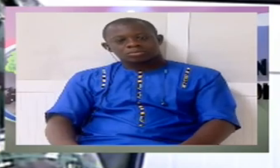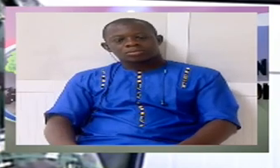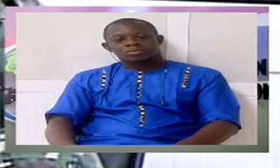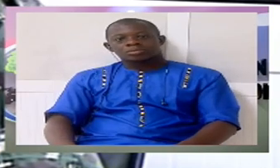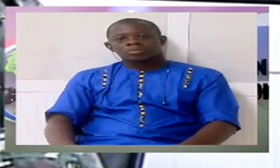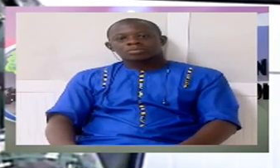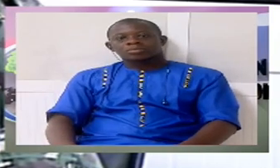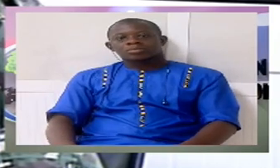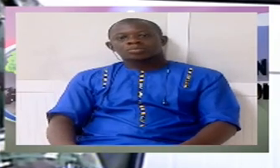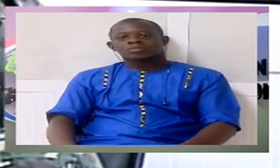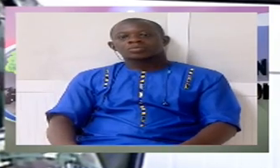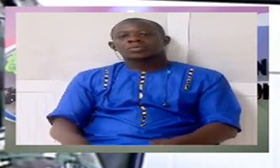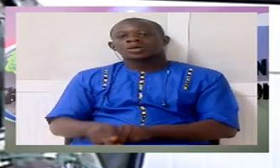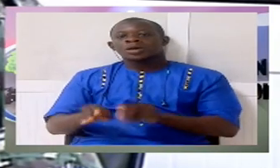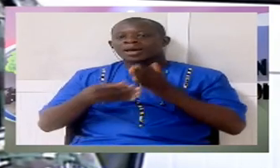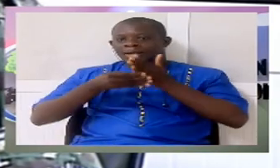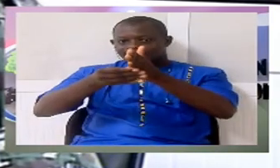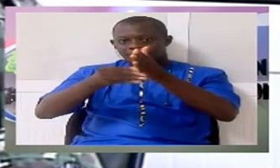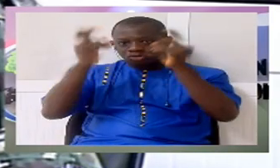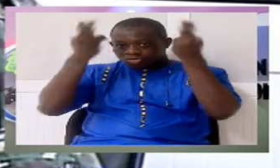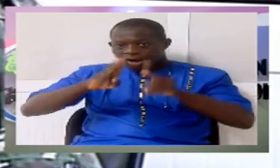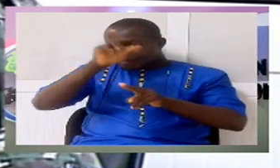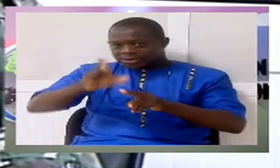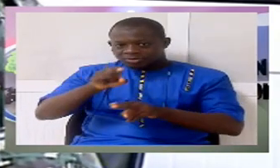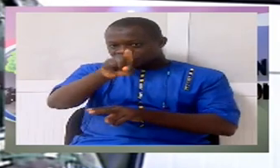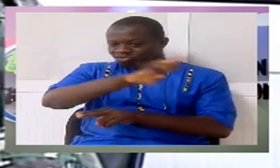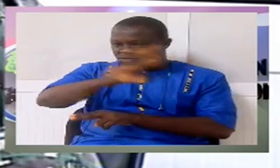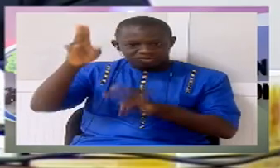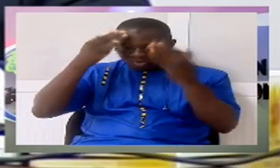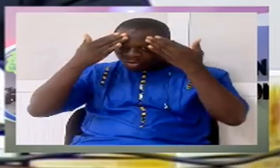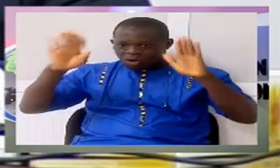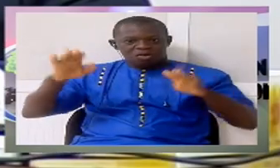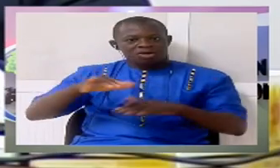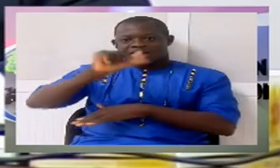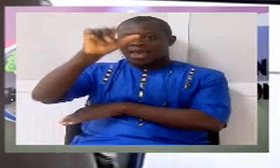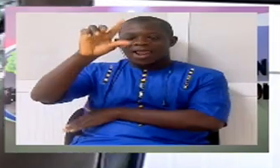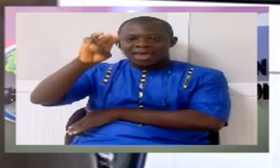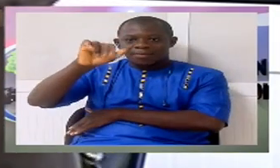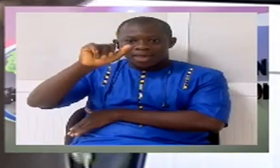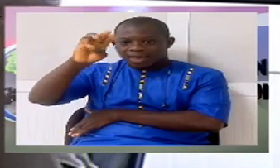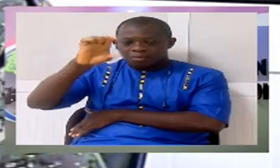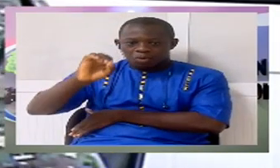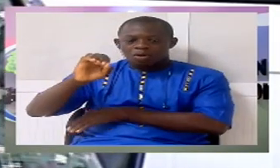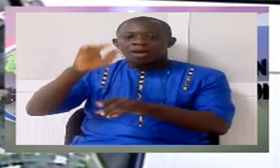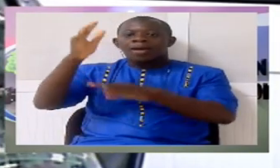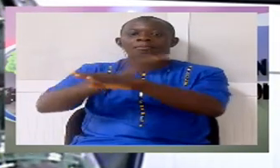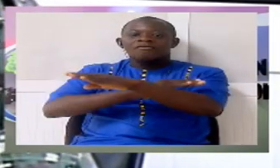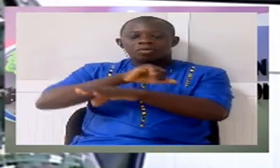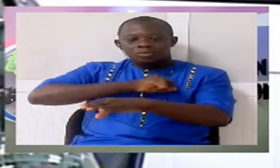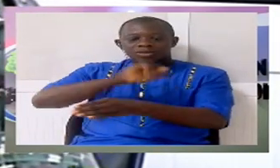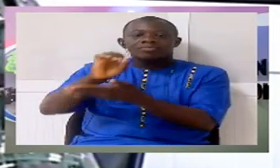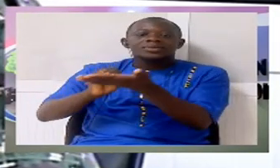Won lir kan so bon yo xamna yo xamna xamlu anwa. You do not know Almamo. Almamo man fi la mo yone sendeka deka selenu